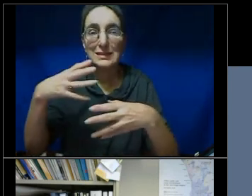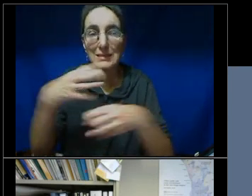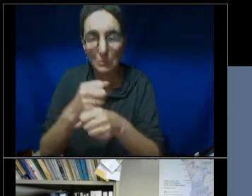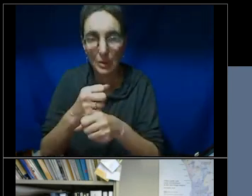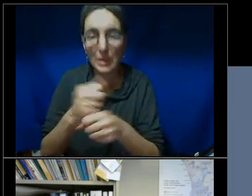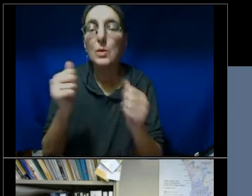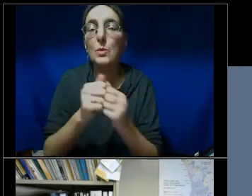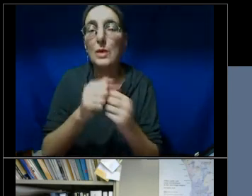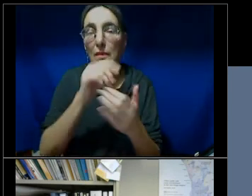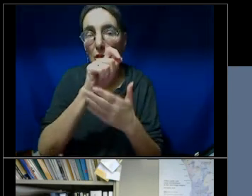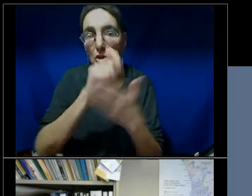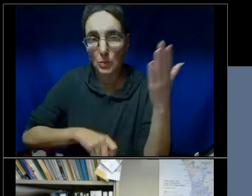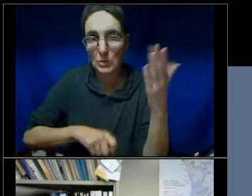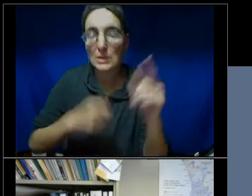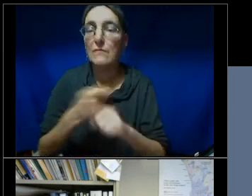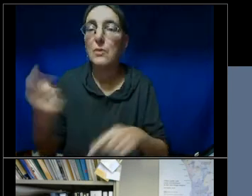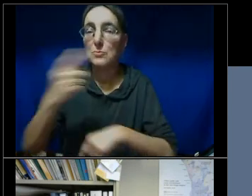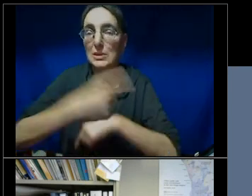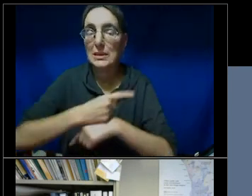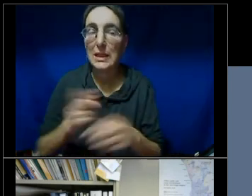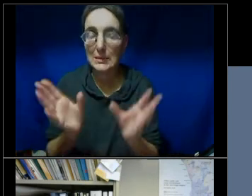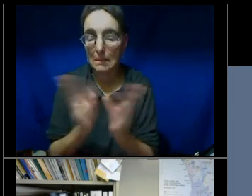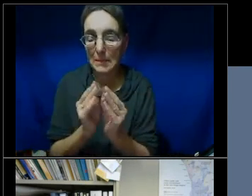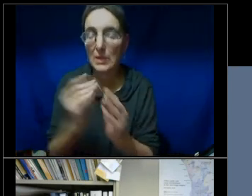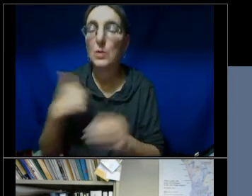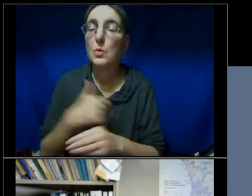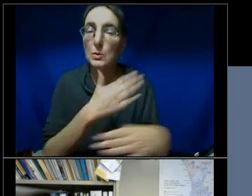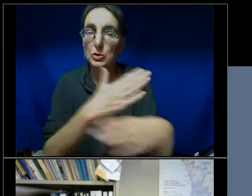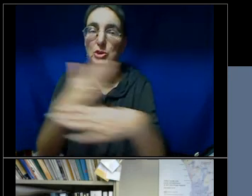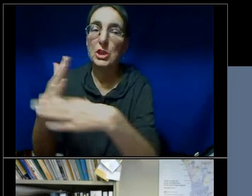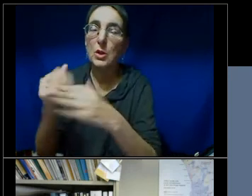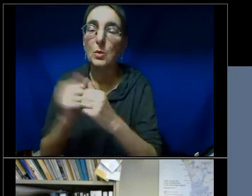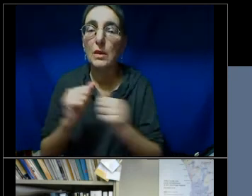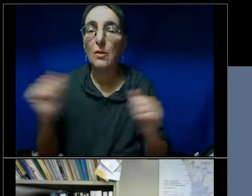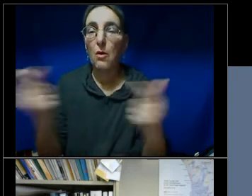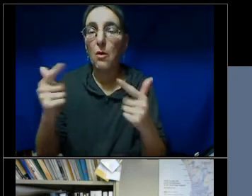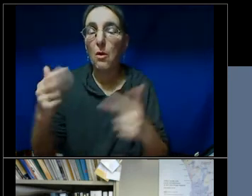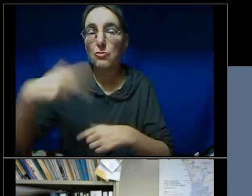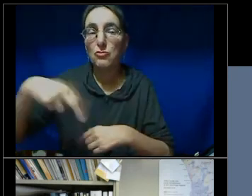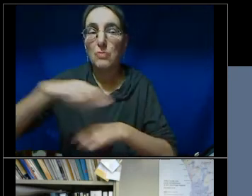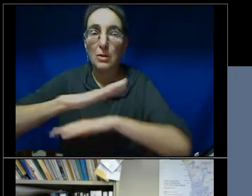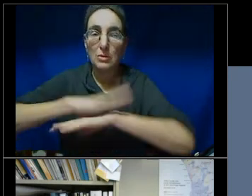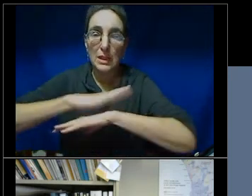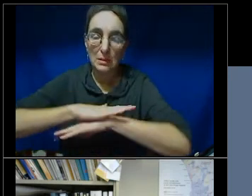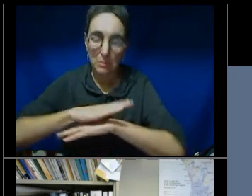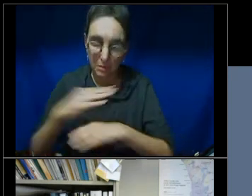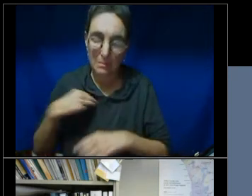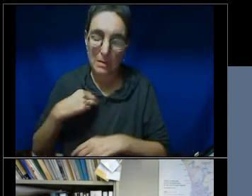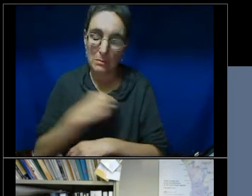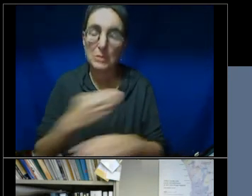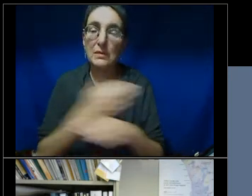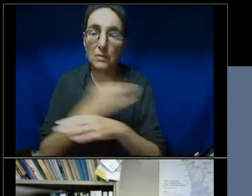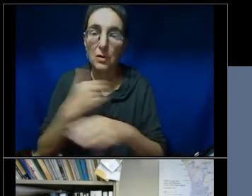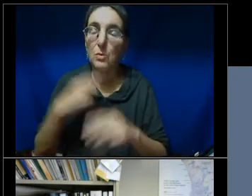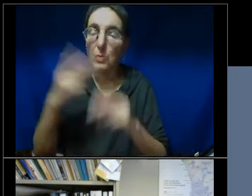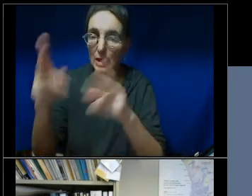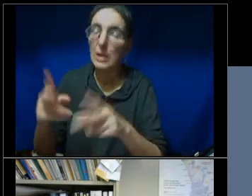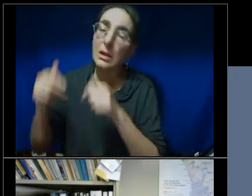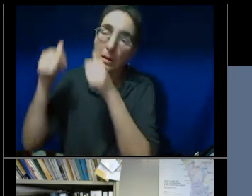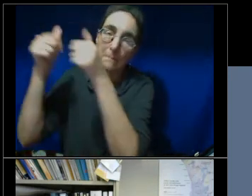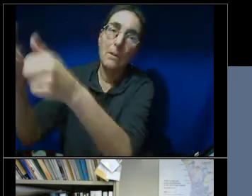we will share with all the roundtable members before posting online. All materials and the recording of this webinar will be posted on the